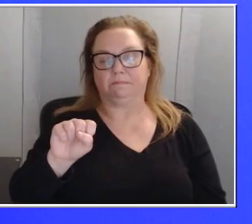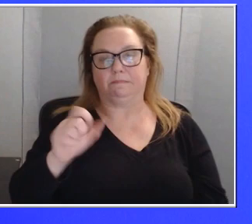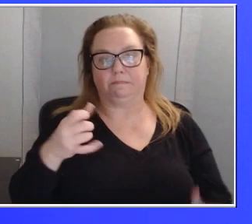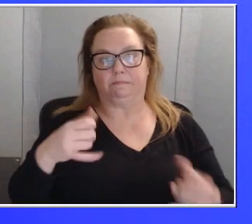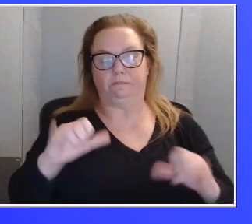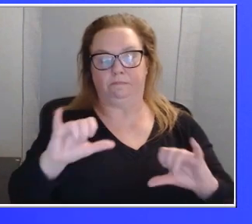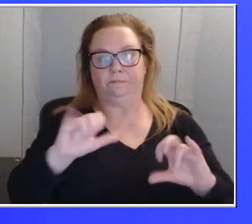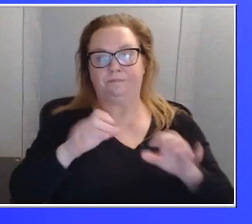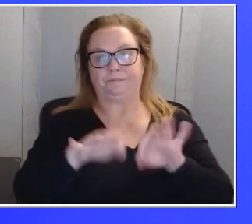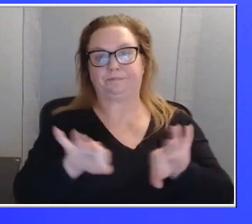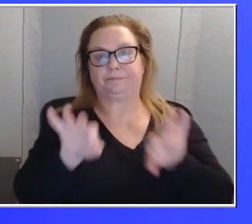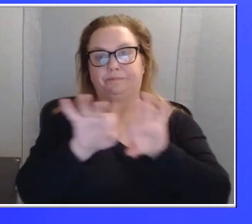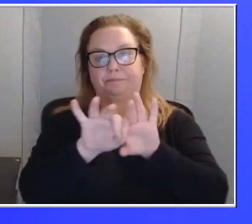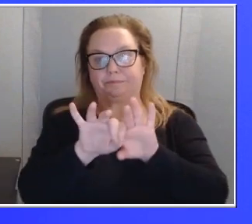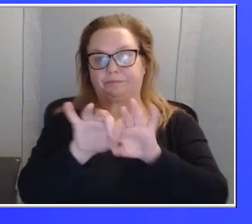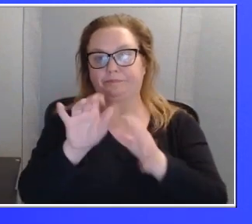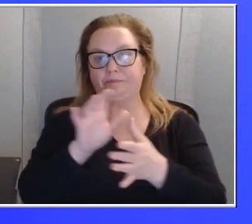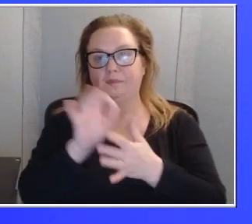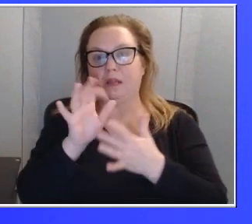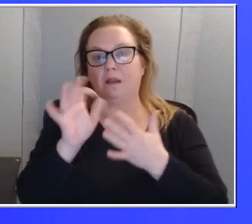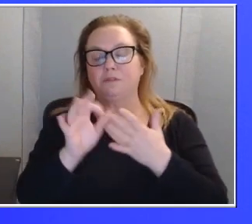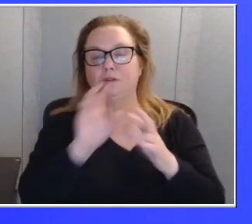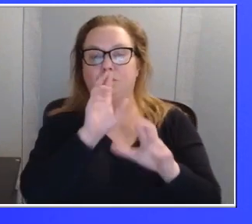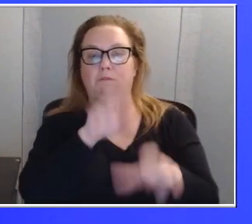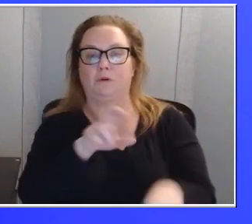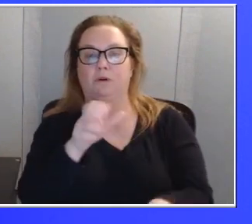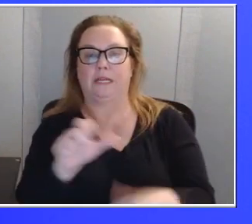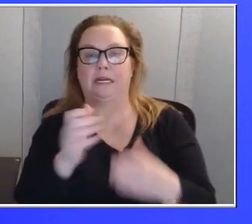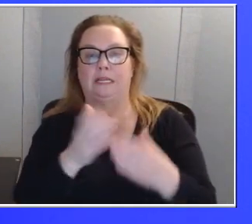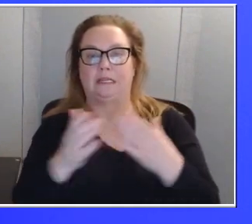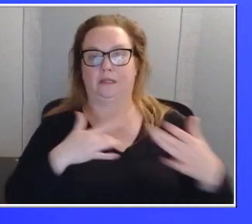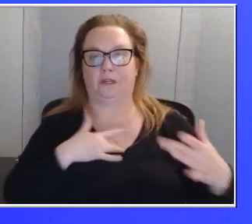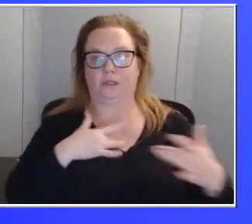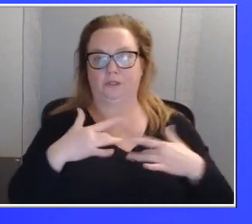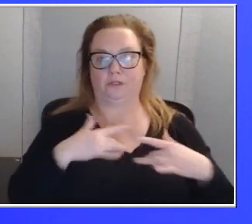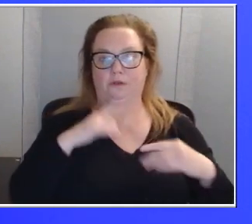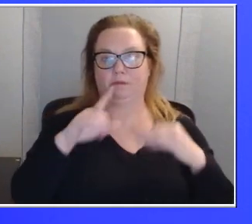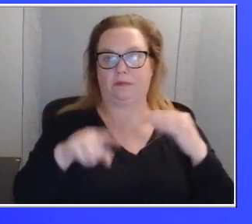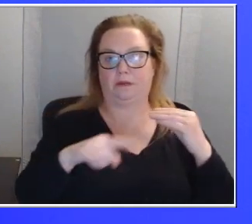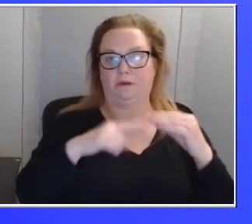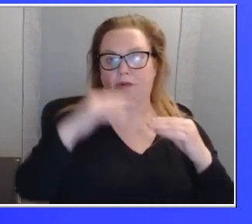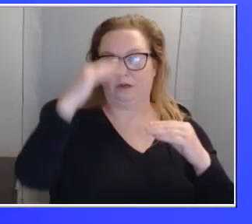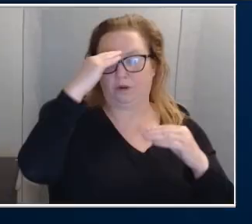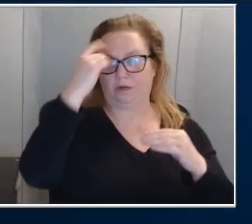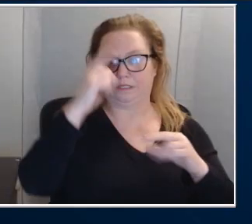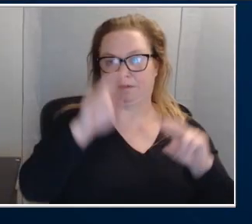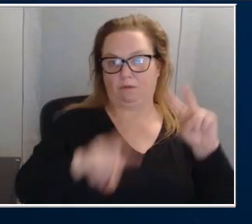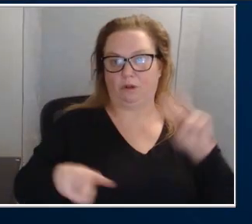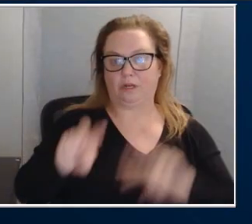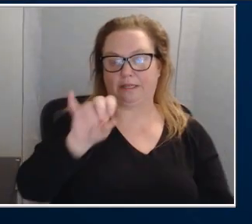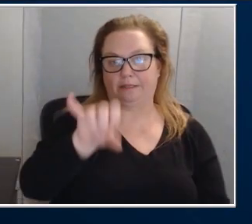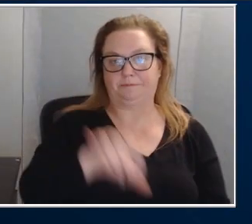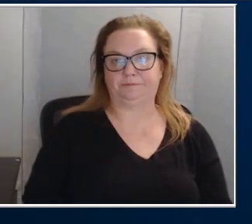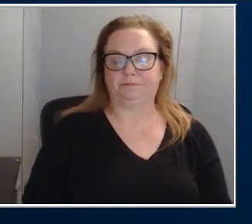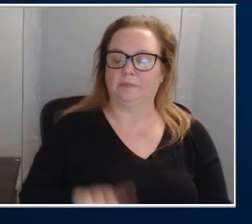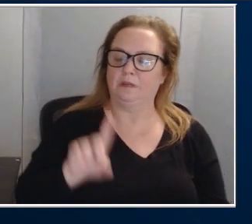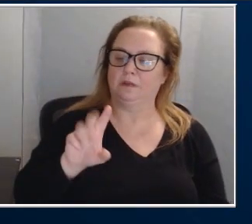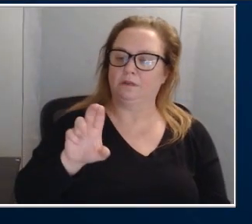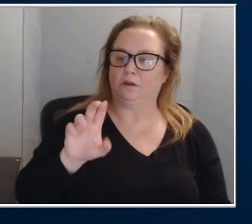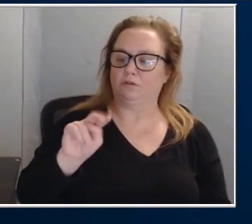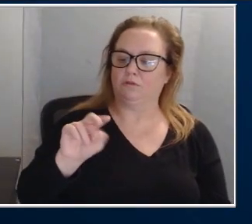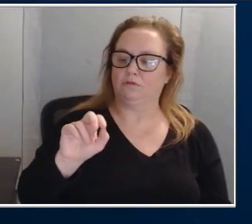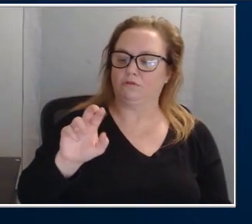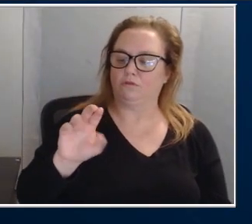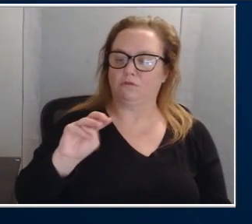to have that option for people to report anything they're concerned about, knowing that someone will look at it. And Dr. Norman, there's been some accusation that